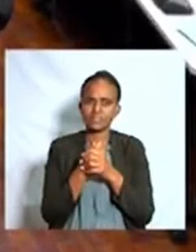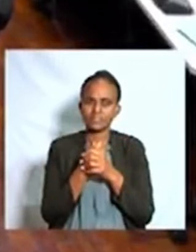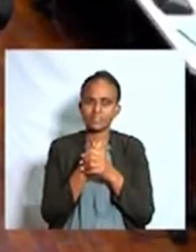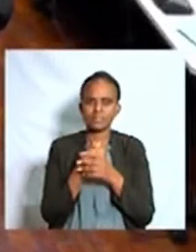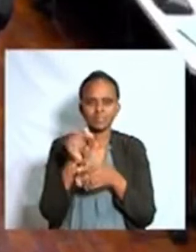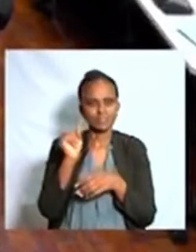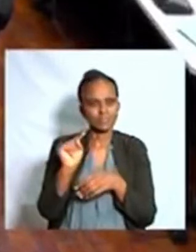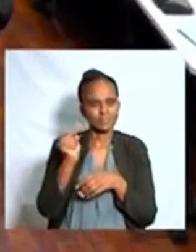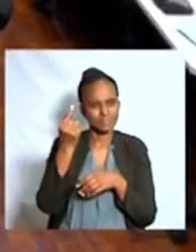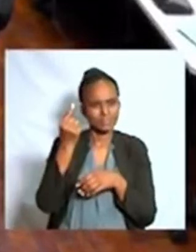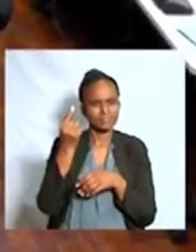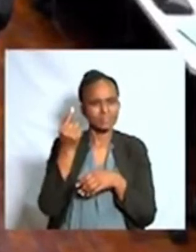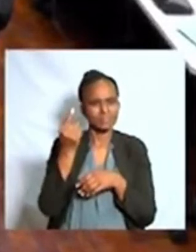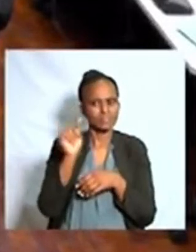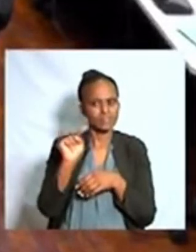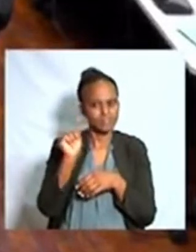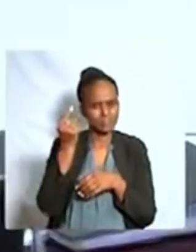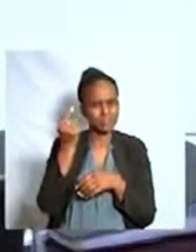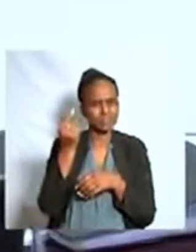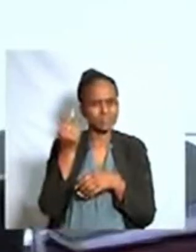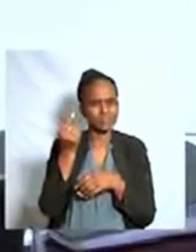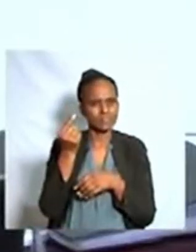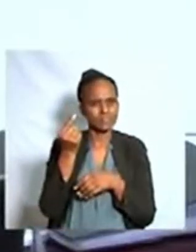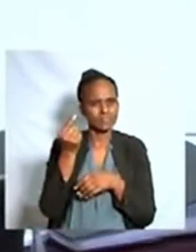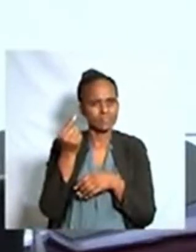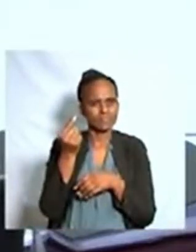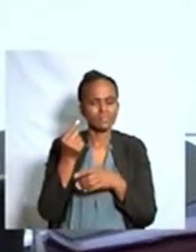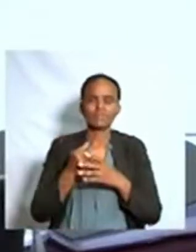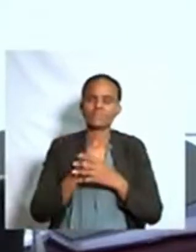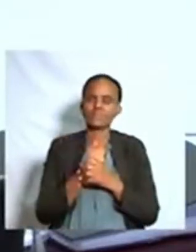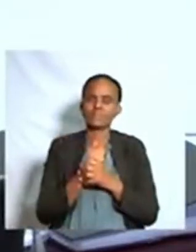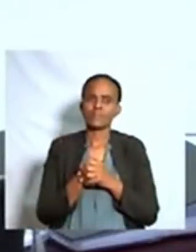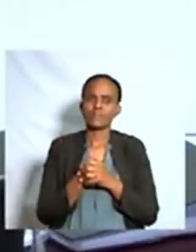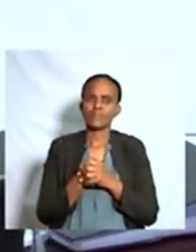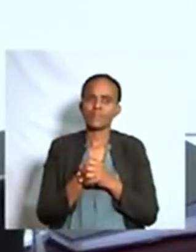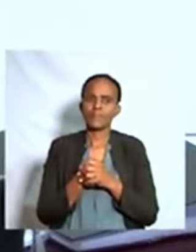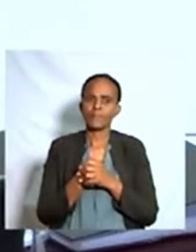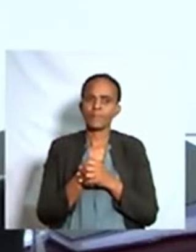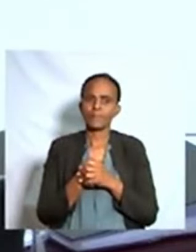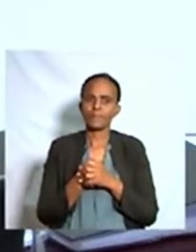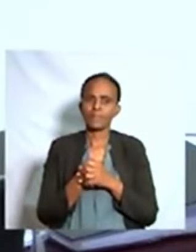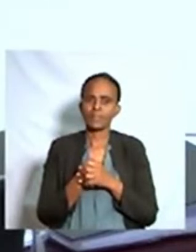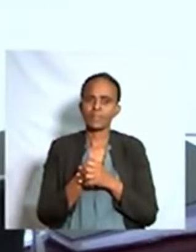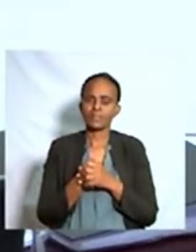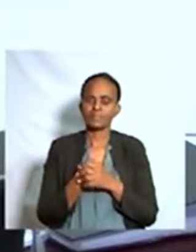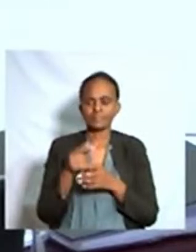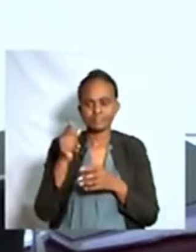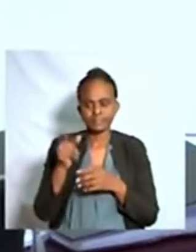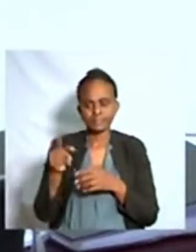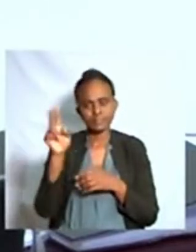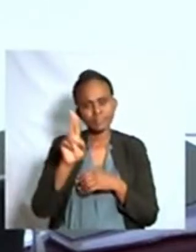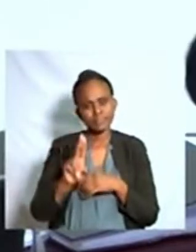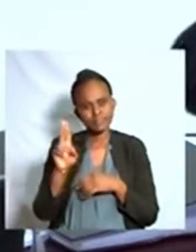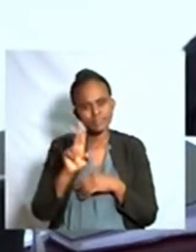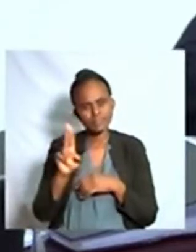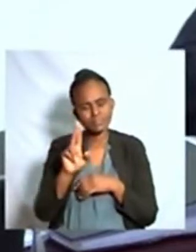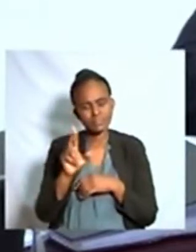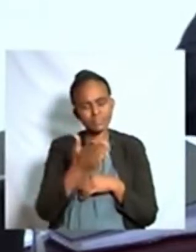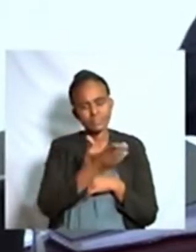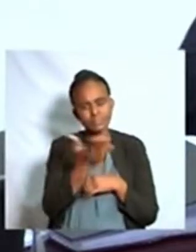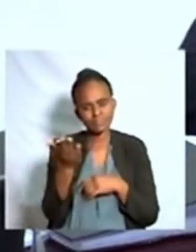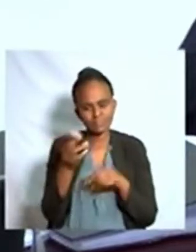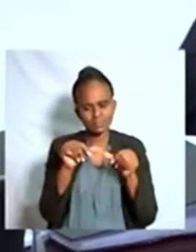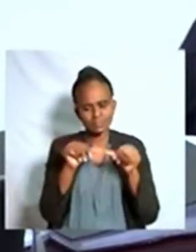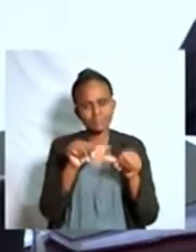First, Honorable Smumba, just hold on. Hold on. She had raised. Are you still there, Honorable?